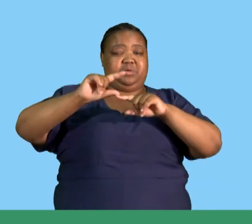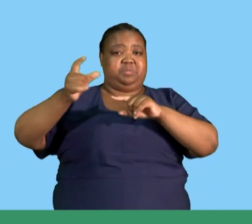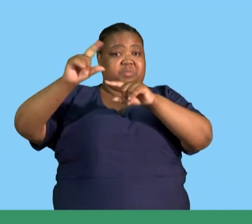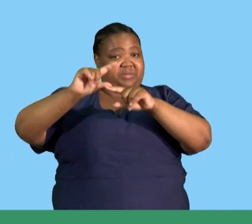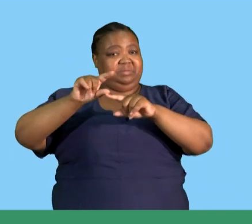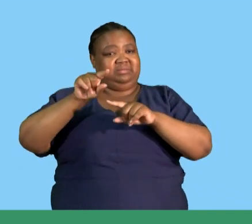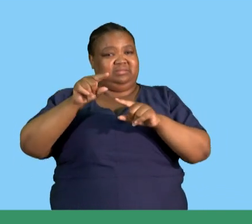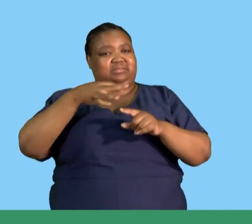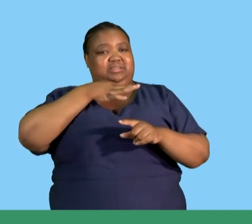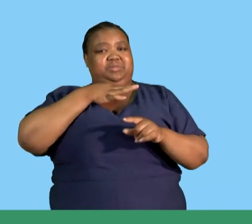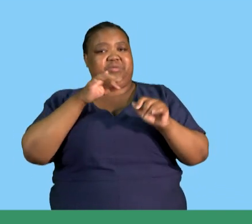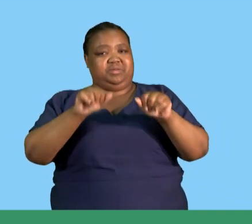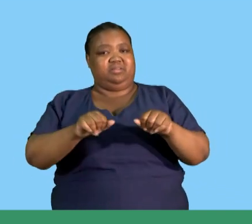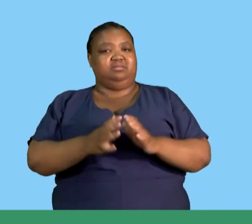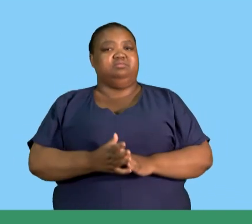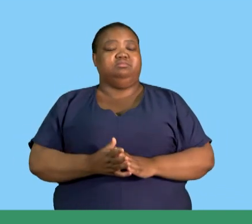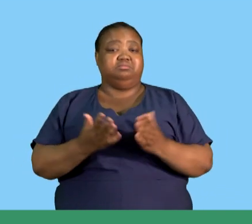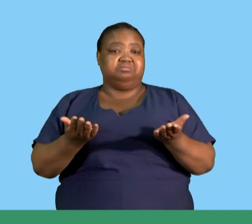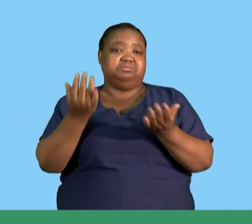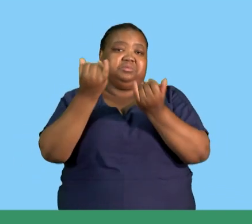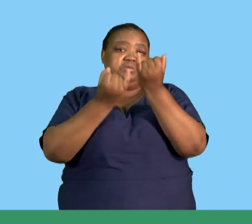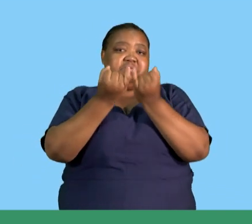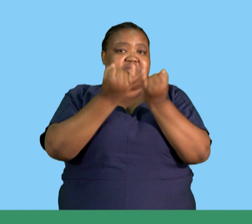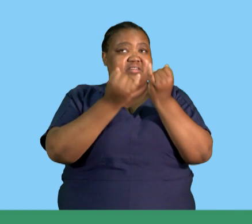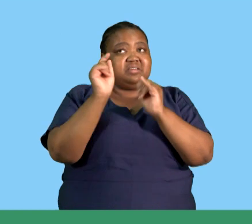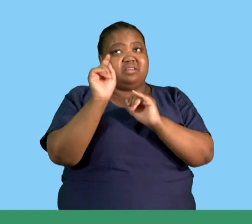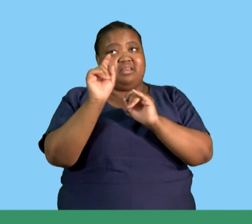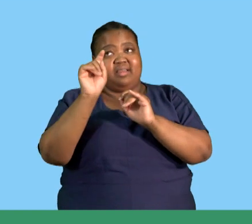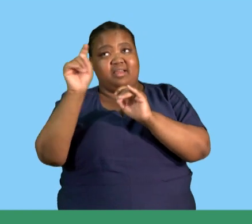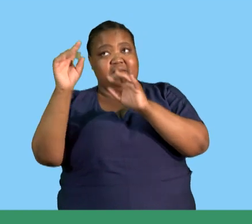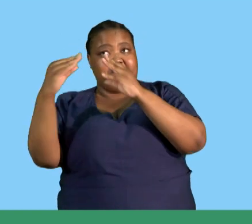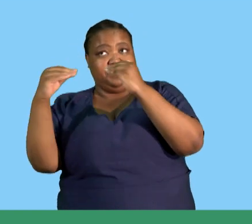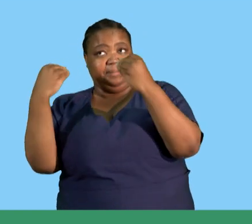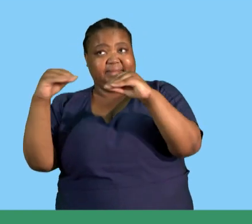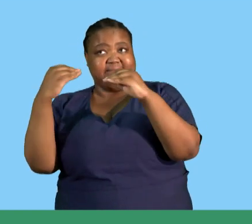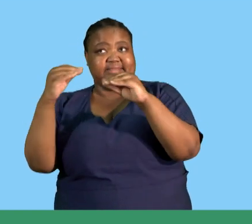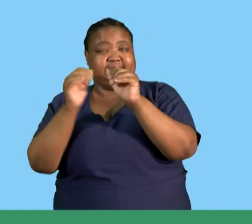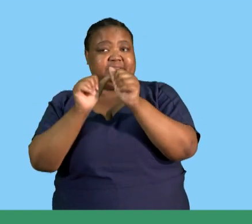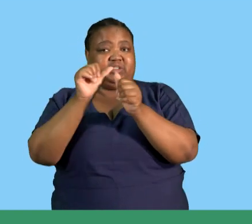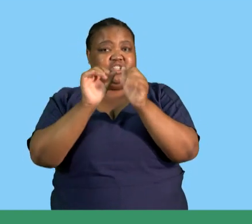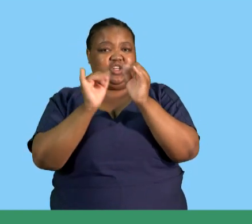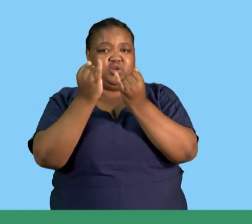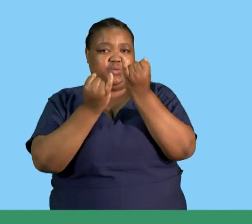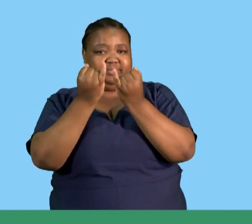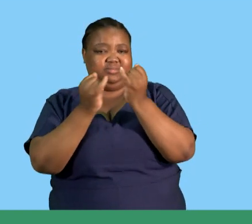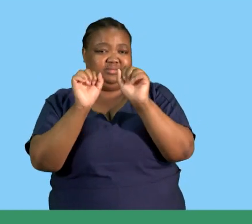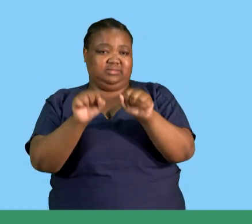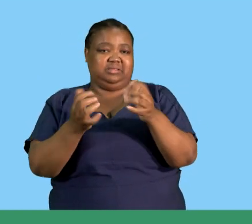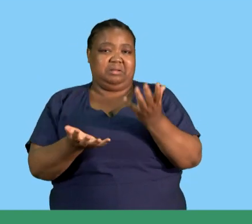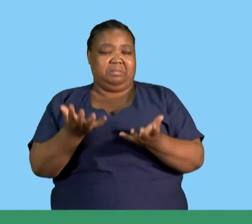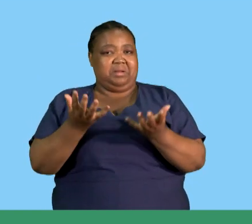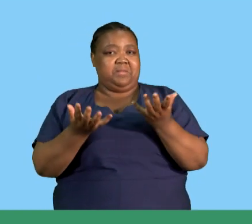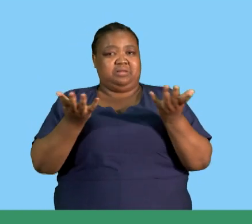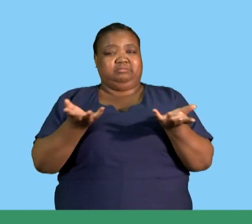got intense competition, which is a threat. Maybe the competition may be so intense that maybe sometimes we are